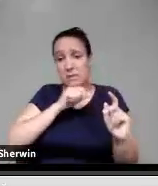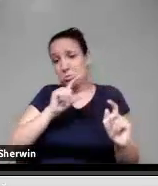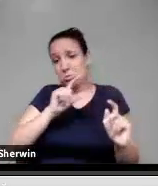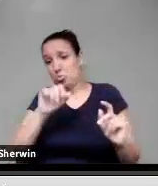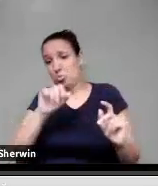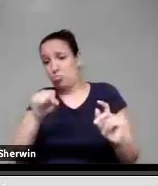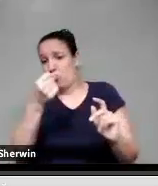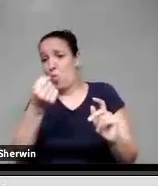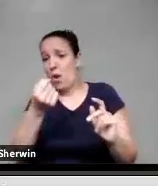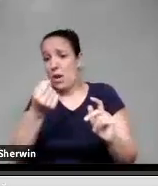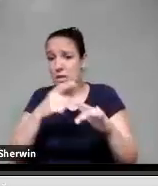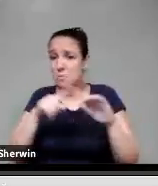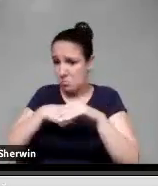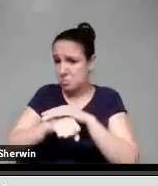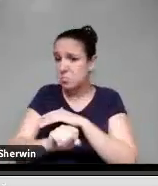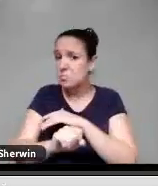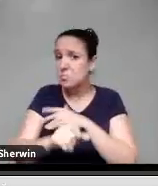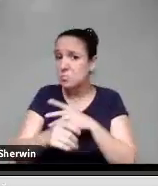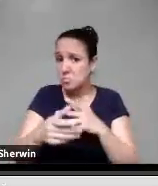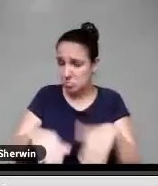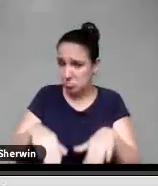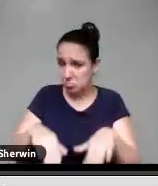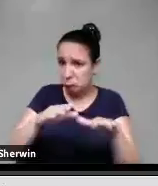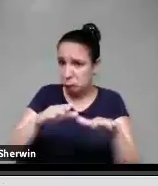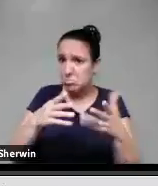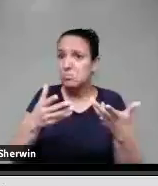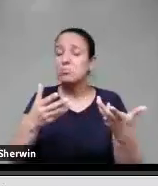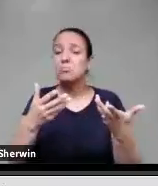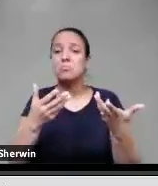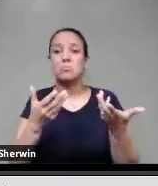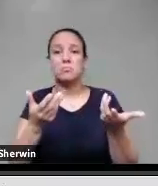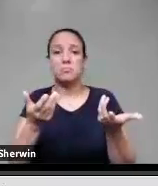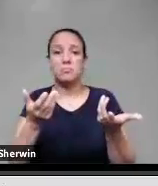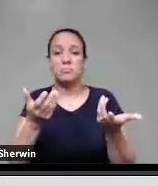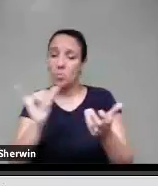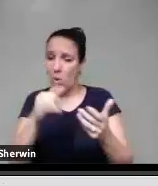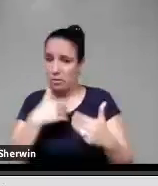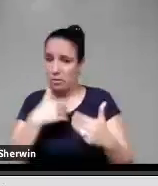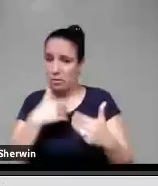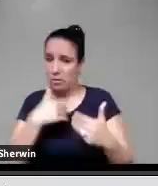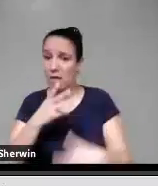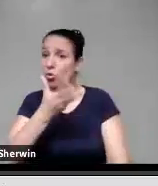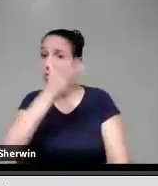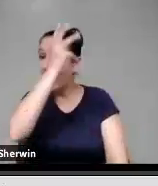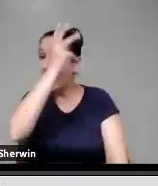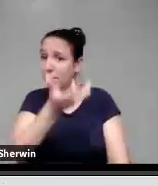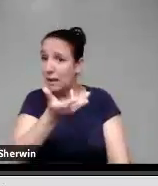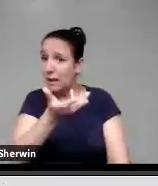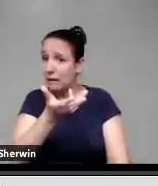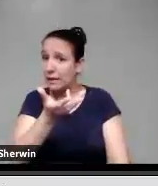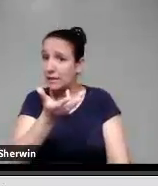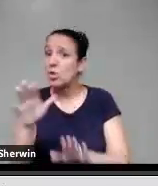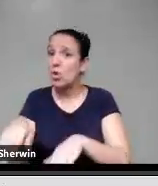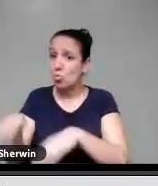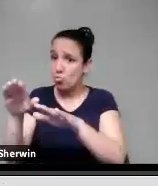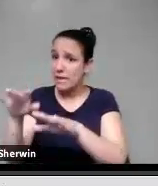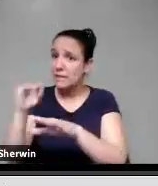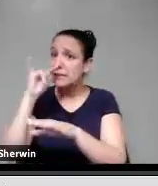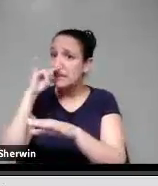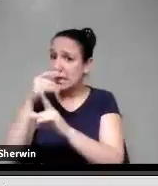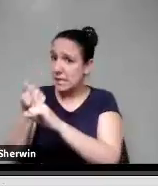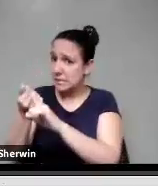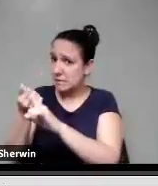we have a lot of grandparents raising new families. So when you're talking about trying to diversify what you offer to those